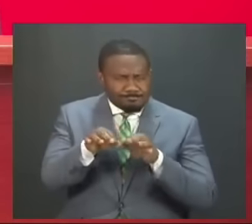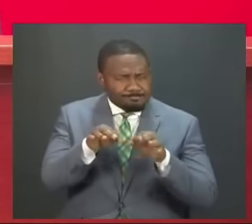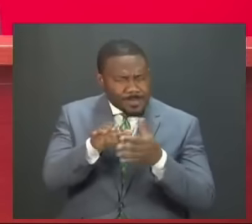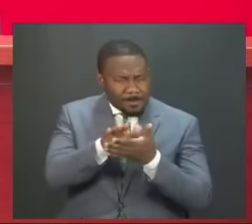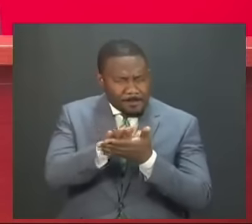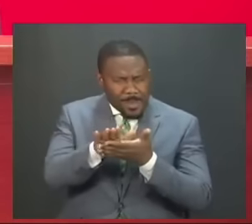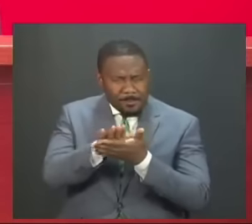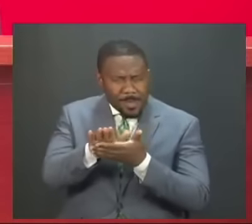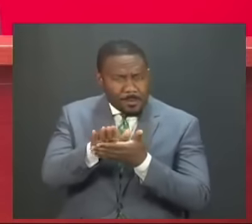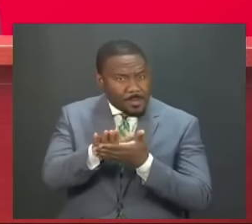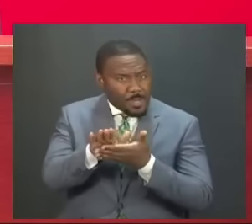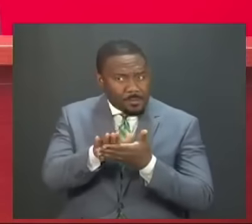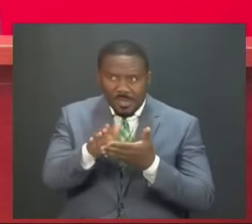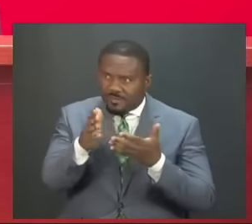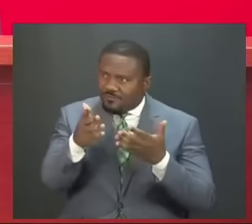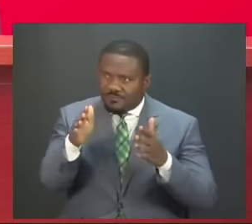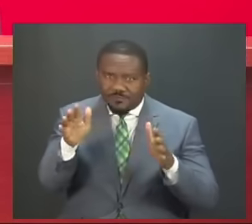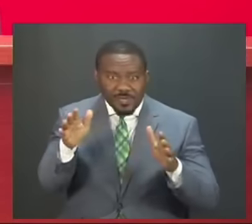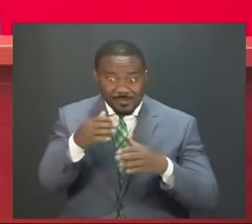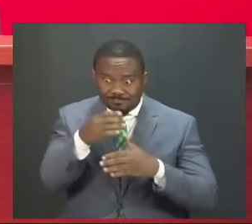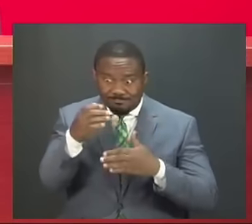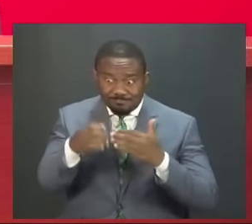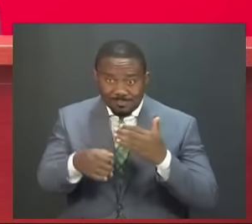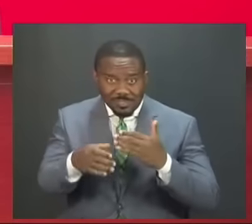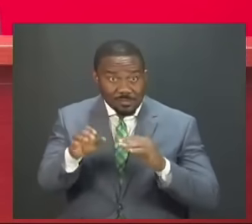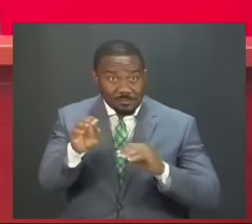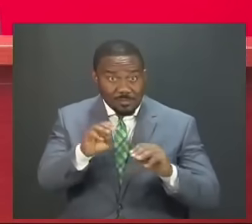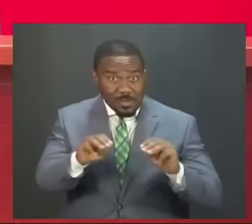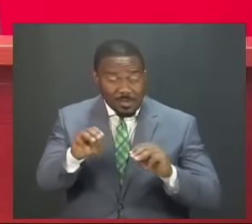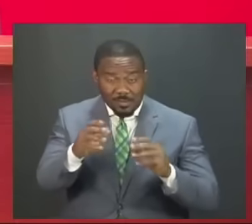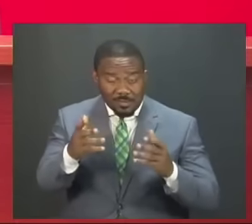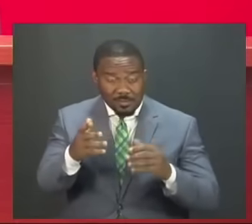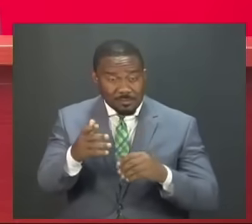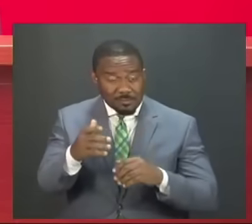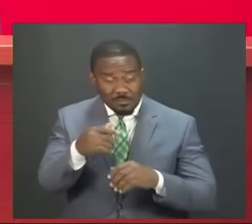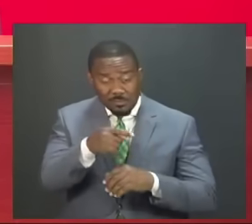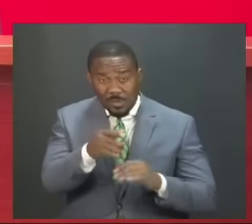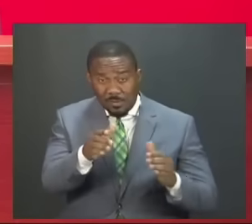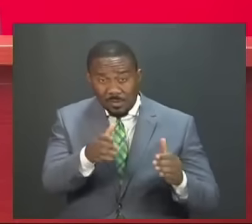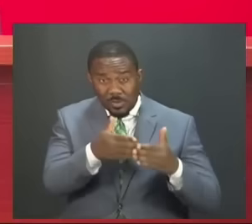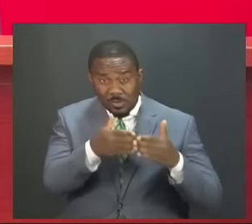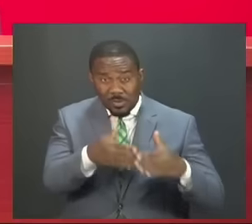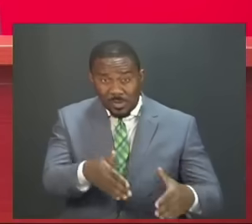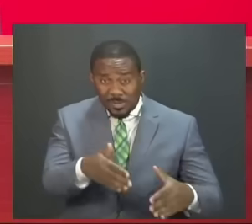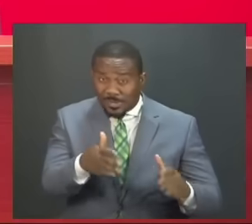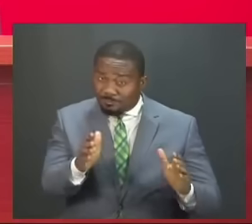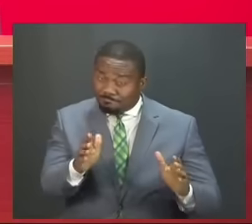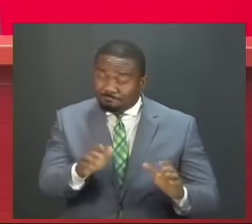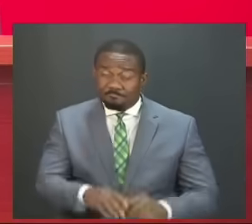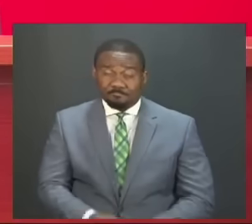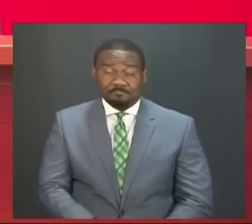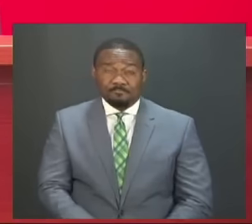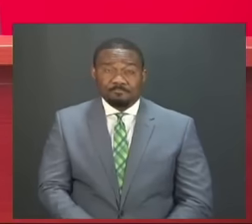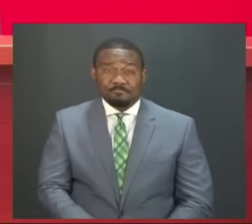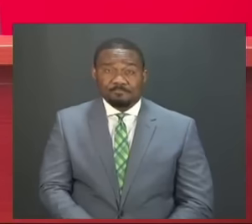and to bring finality to the matter raised by the minority leader.